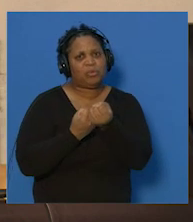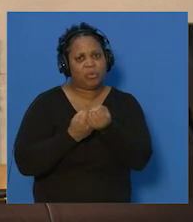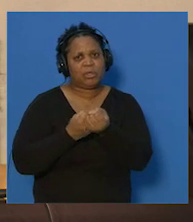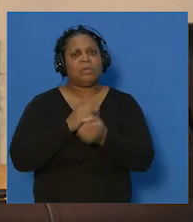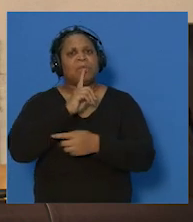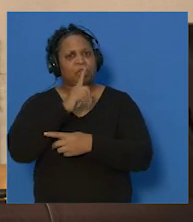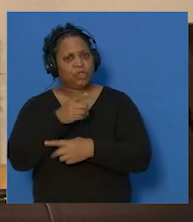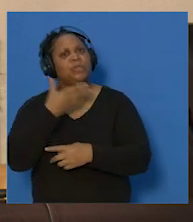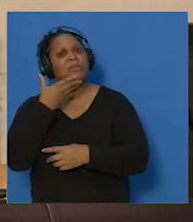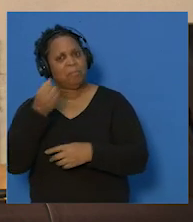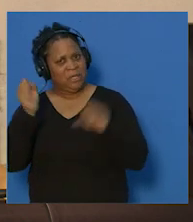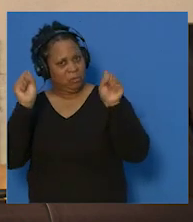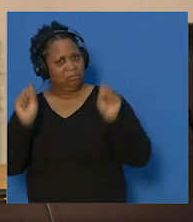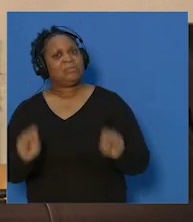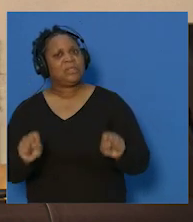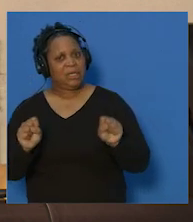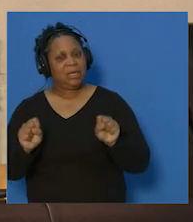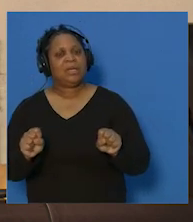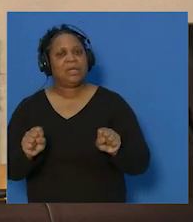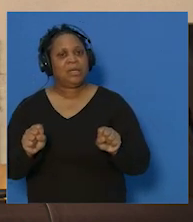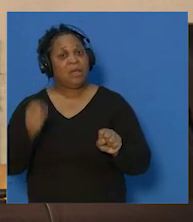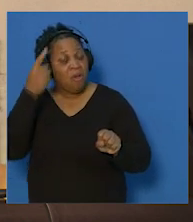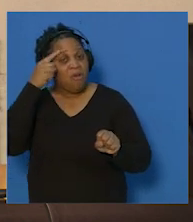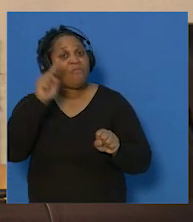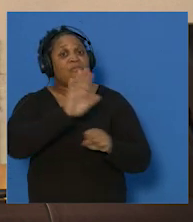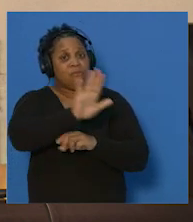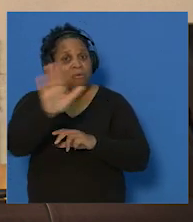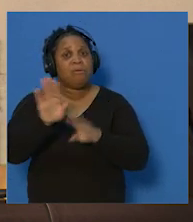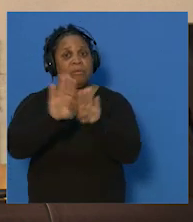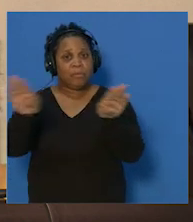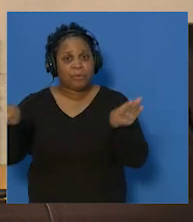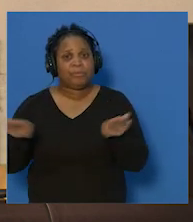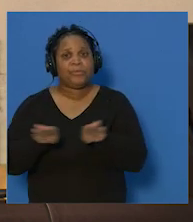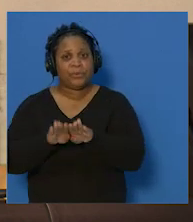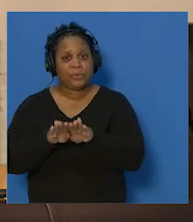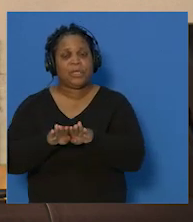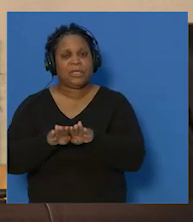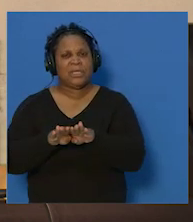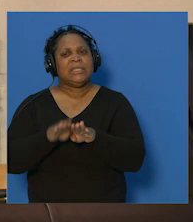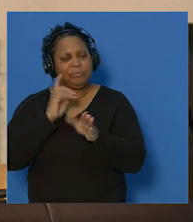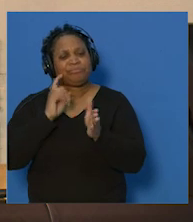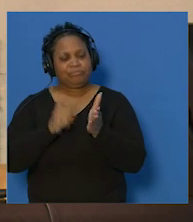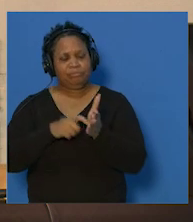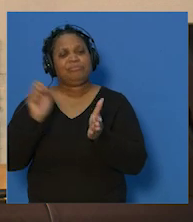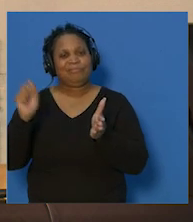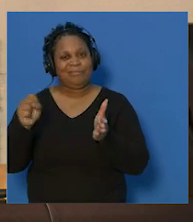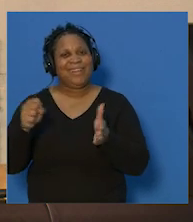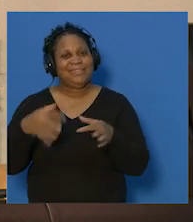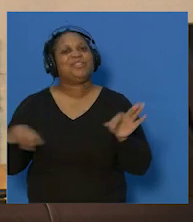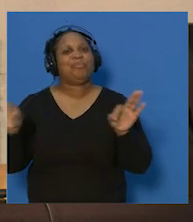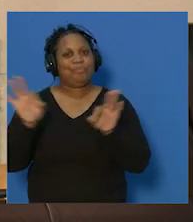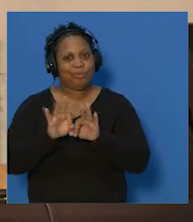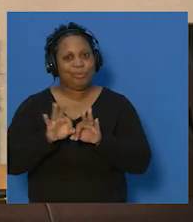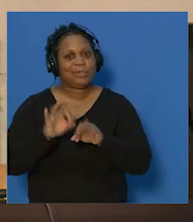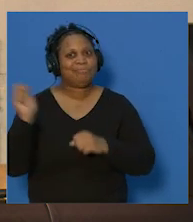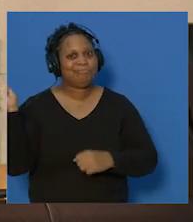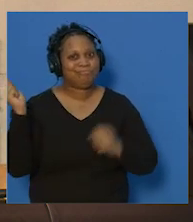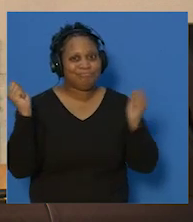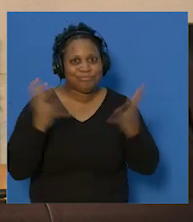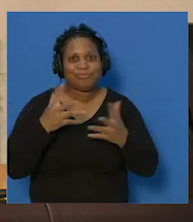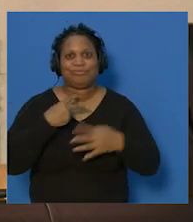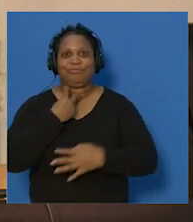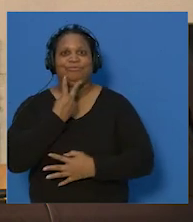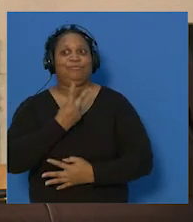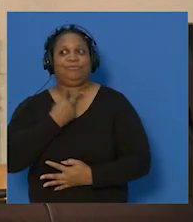the best that we can for Bermuda. I recognize that it is important that everyone have a voice at the